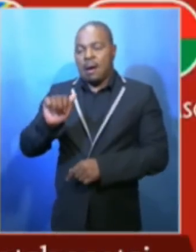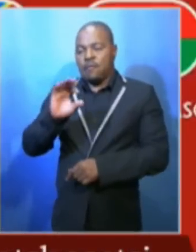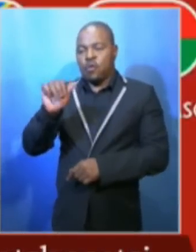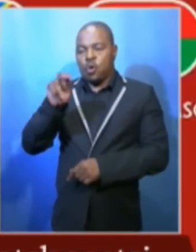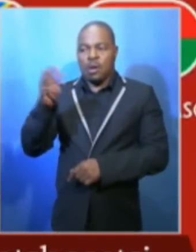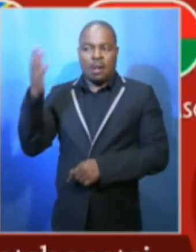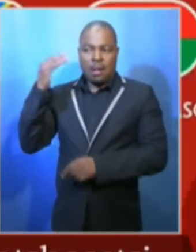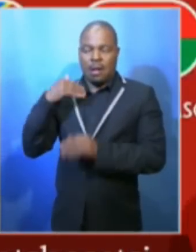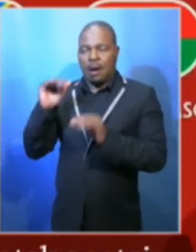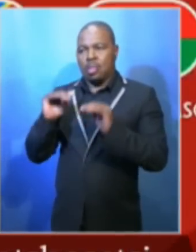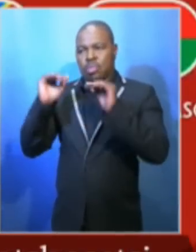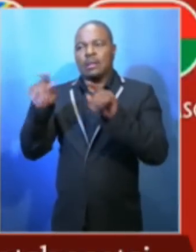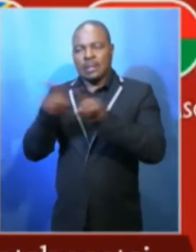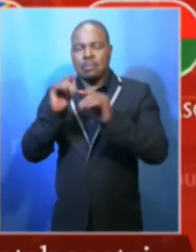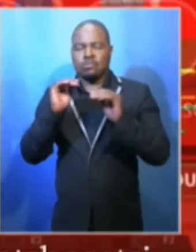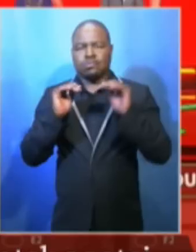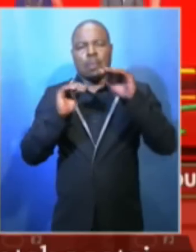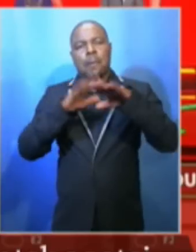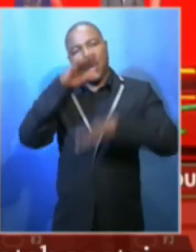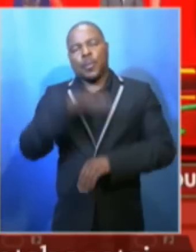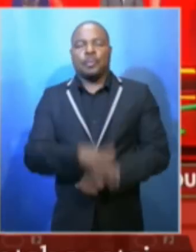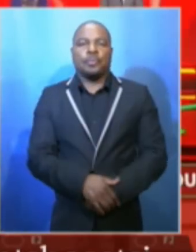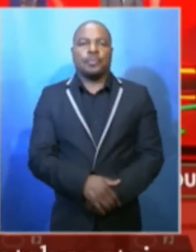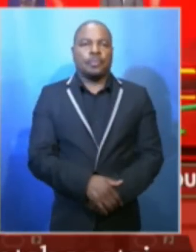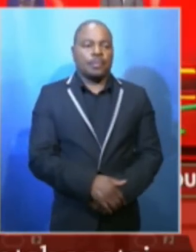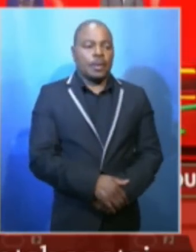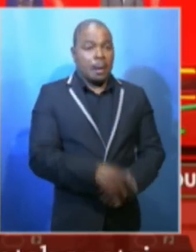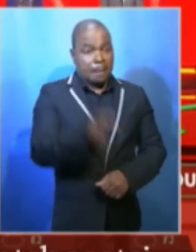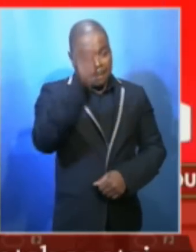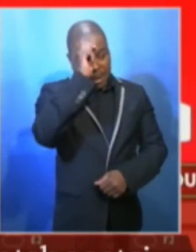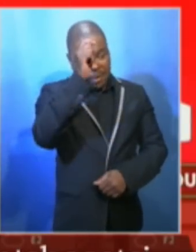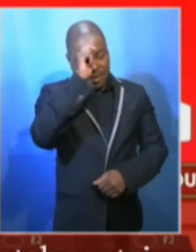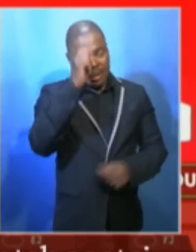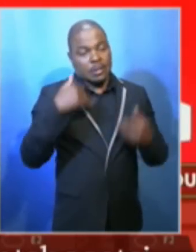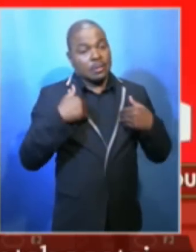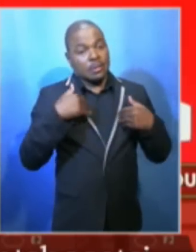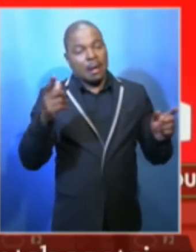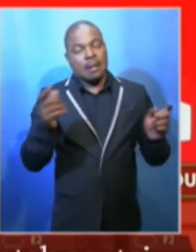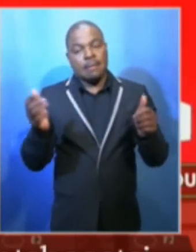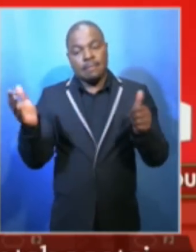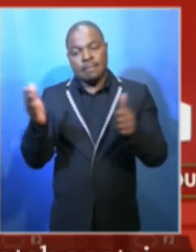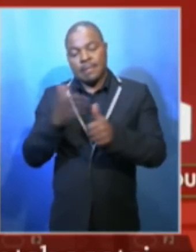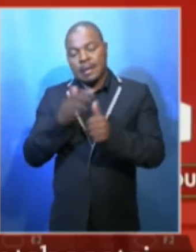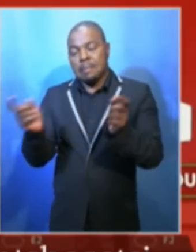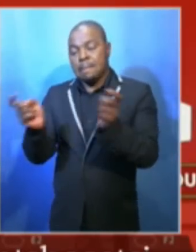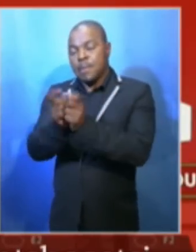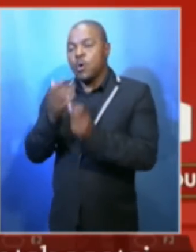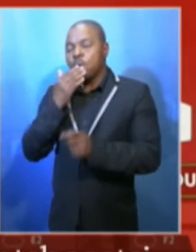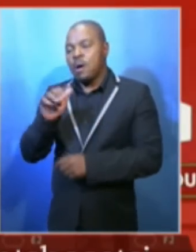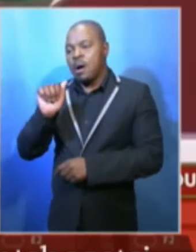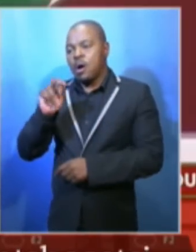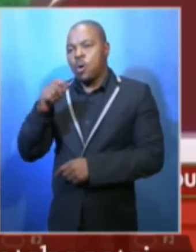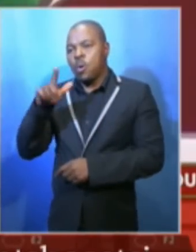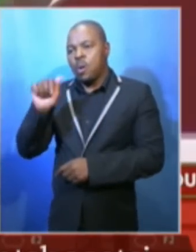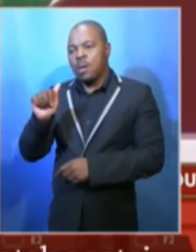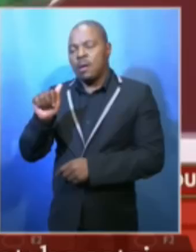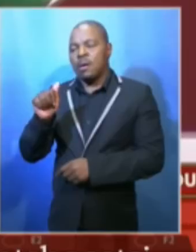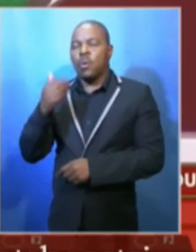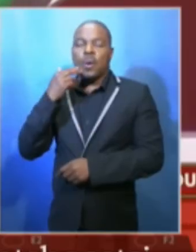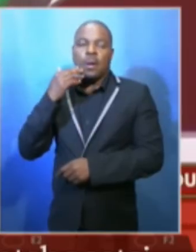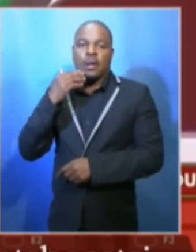Nations. Bafana ba thoma tournament ka papadi kgahlanong le Angola ka di 22 tša